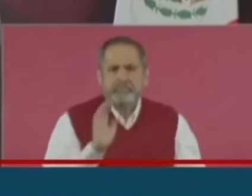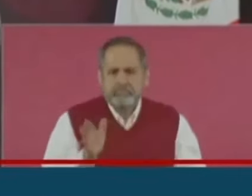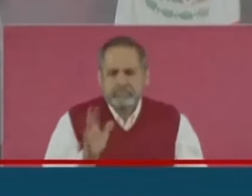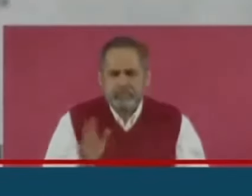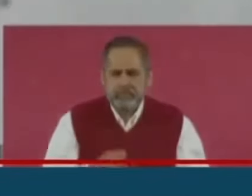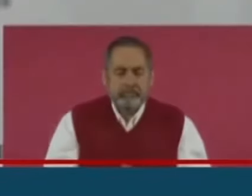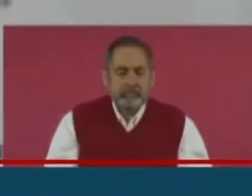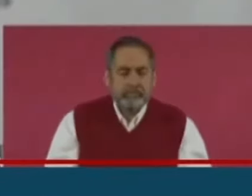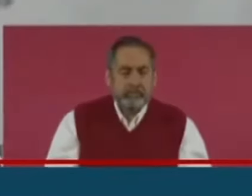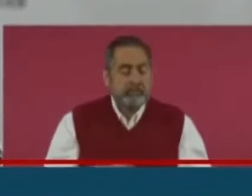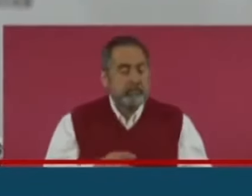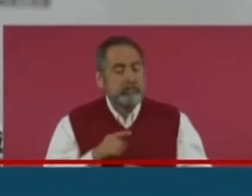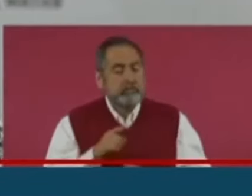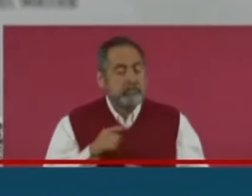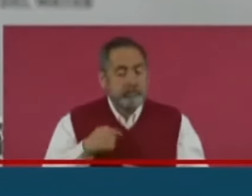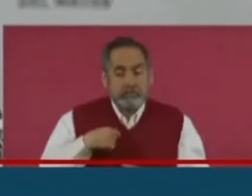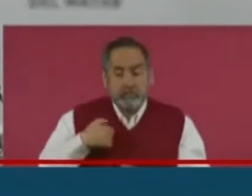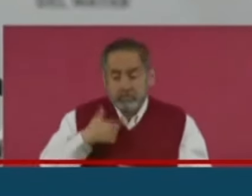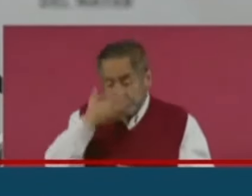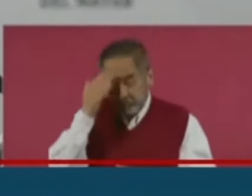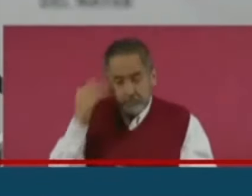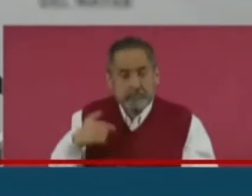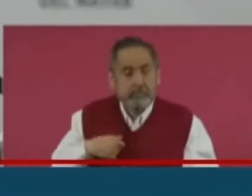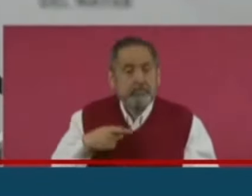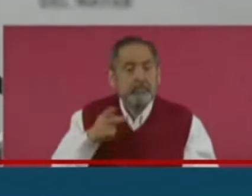of Relations and the Interior,